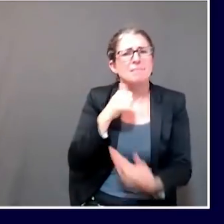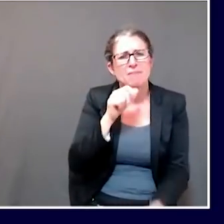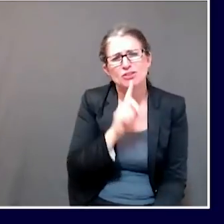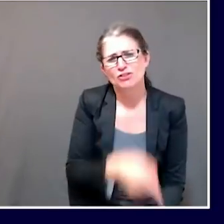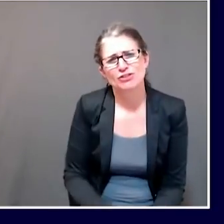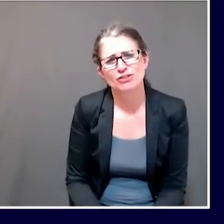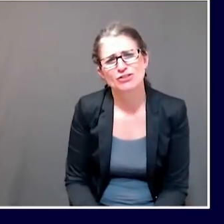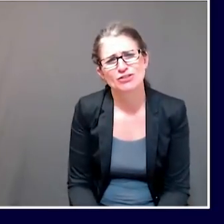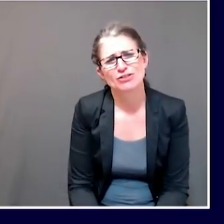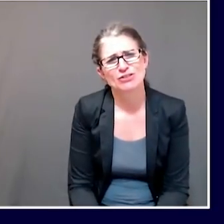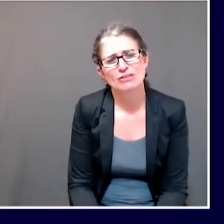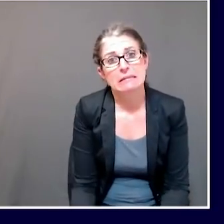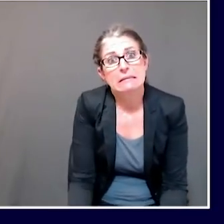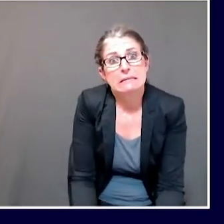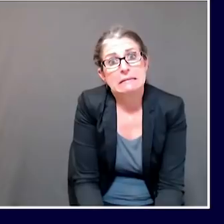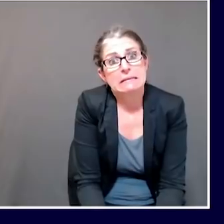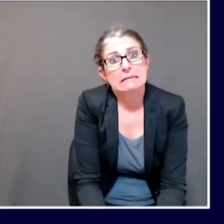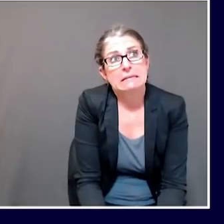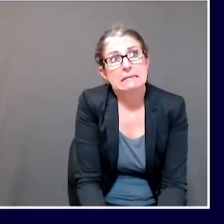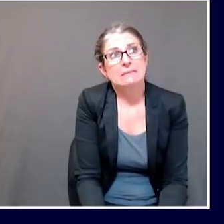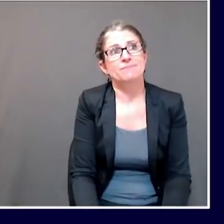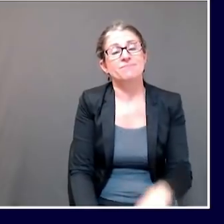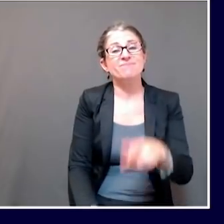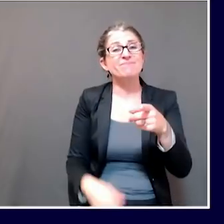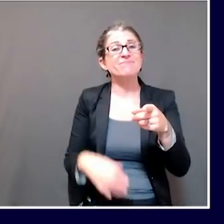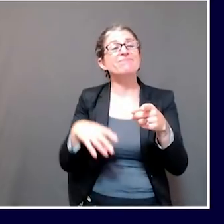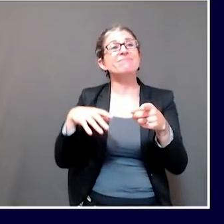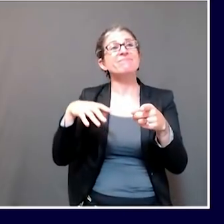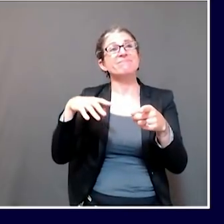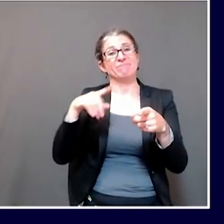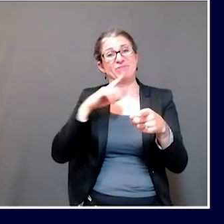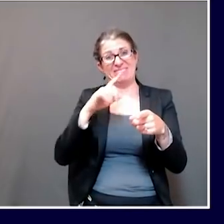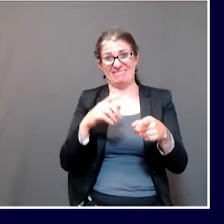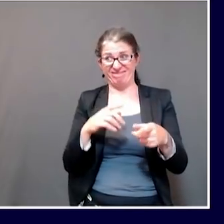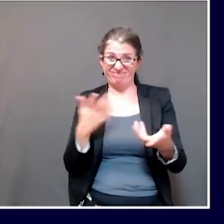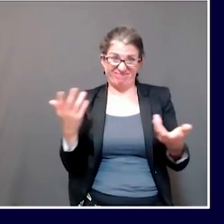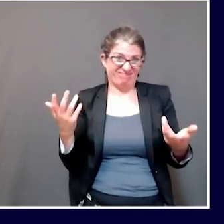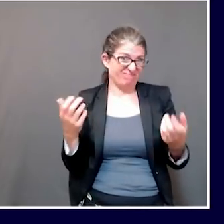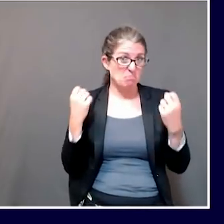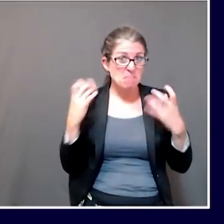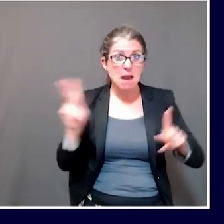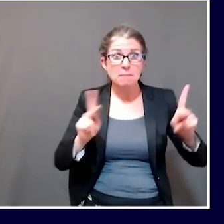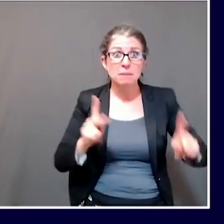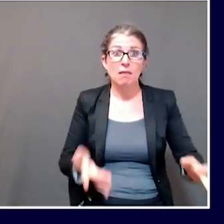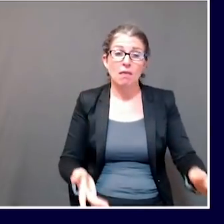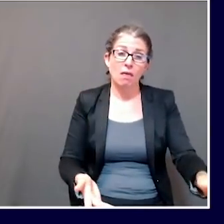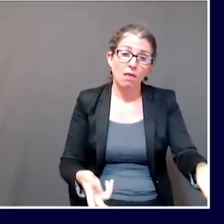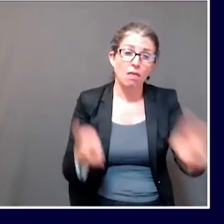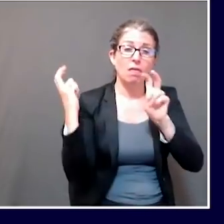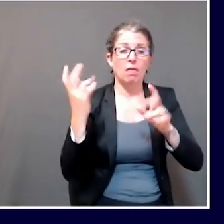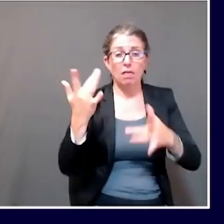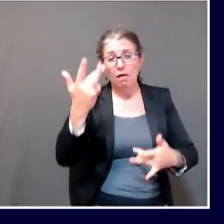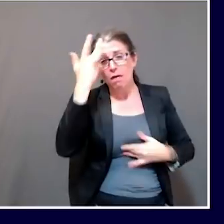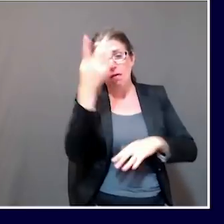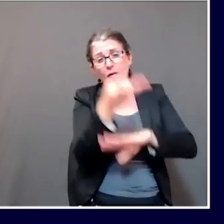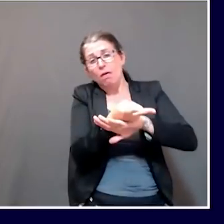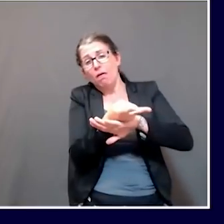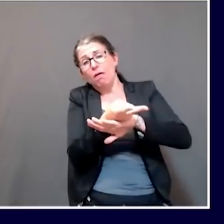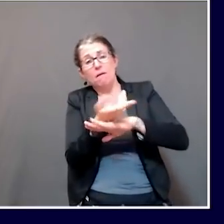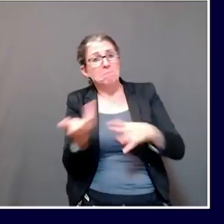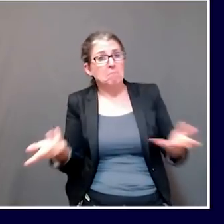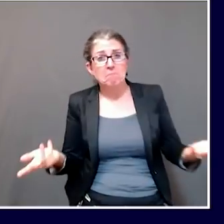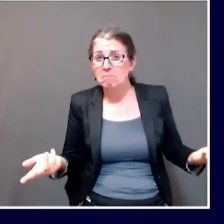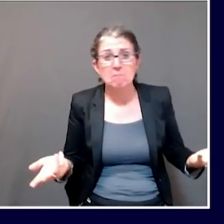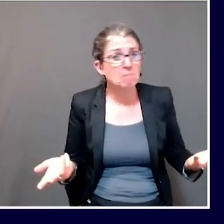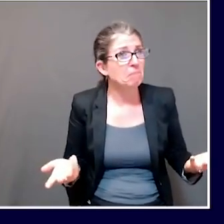again, because our overall rates of disease are low, there may not be as much demand. So I think it's a mixture. I don't have one single thing I can